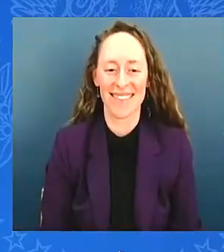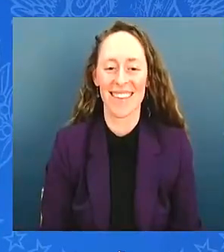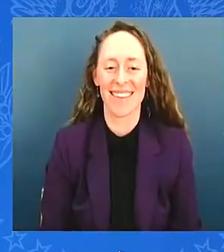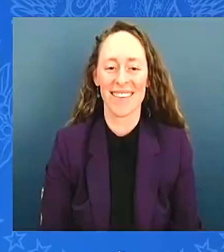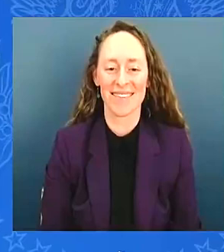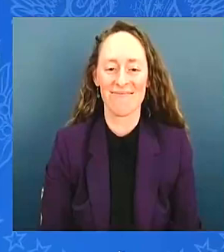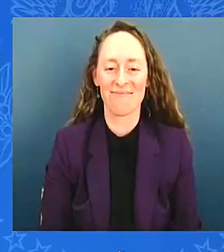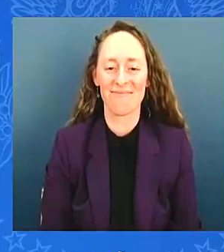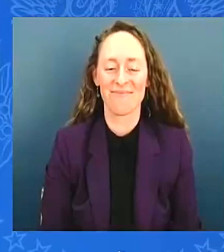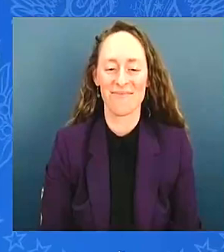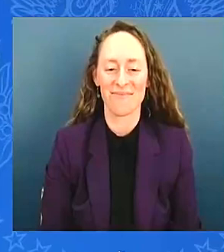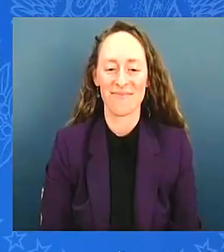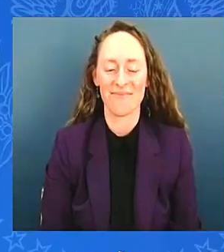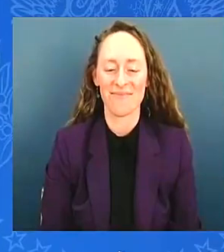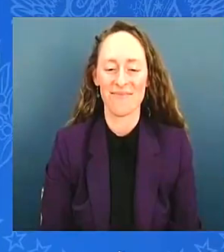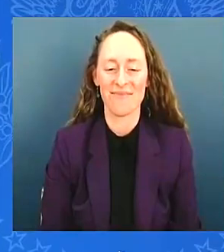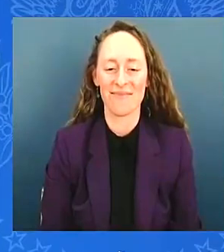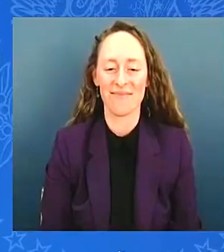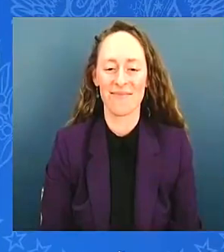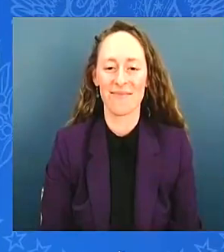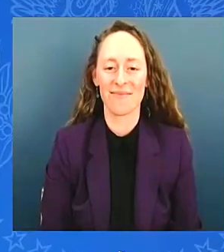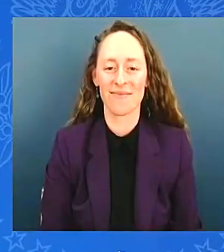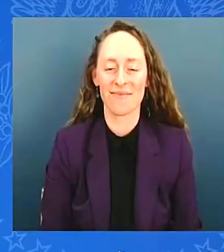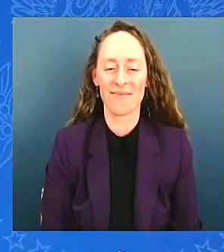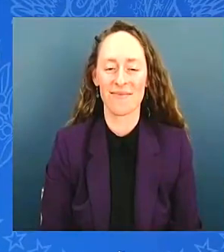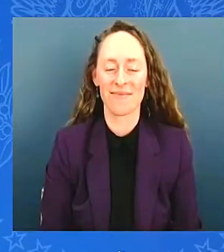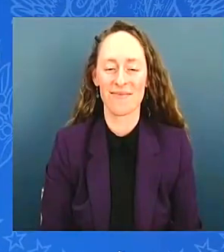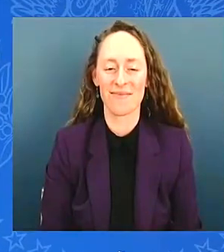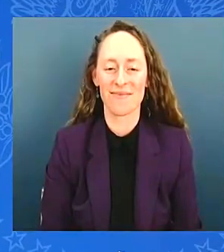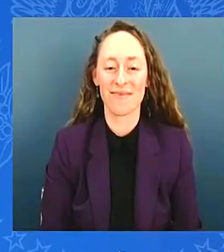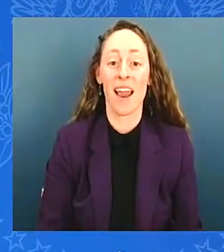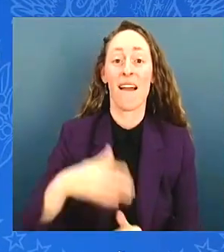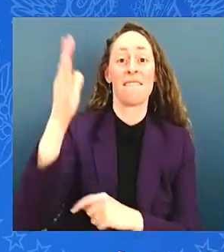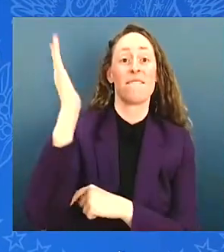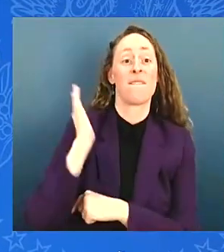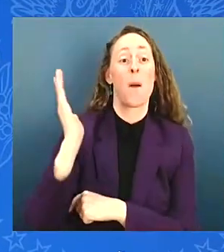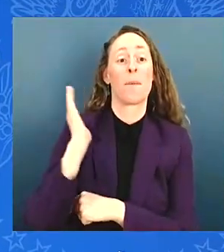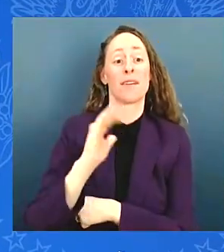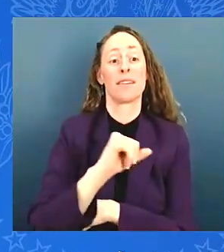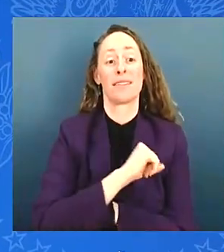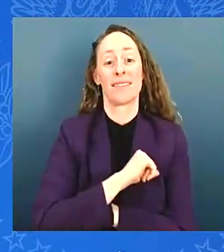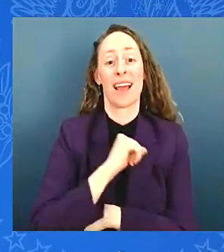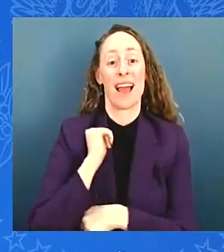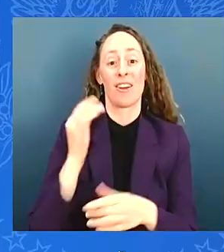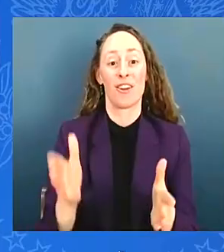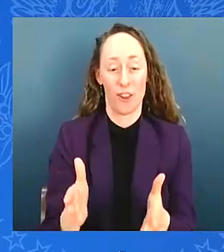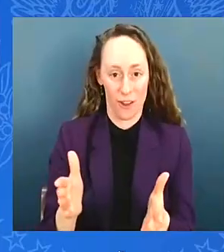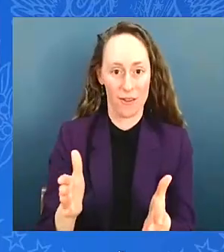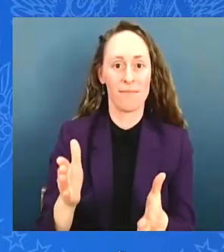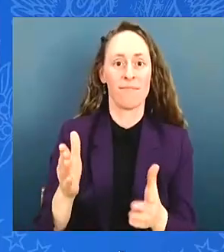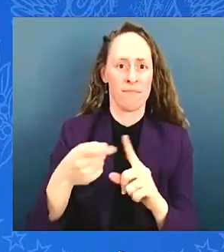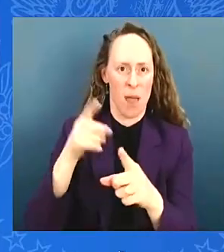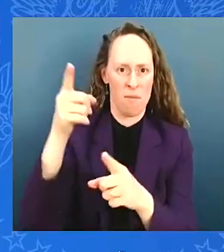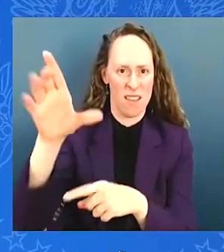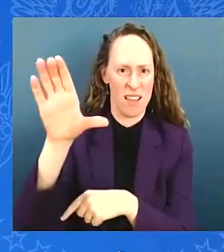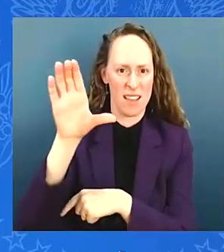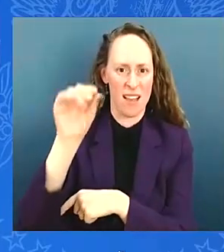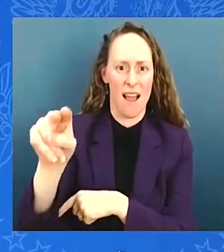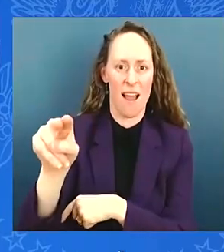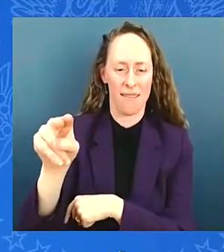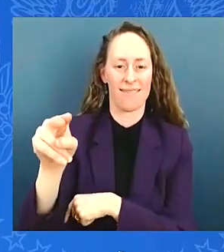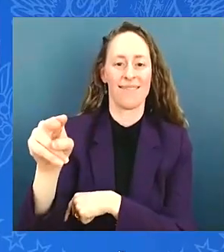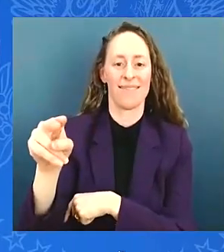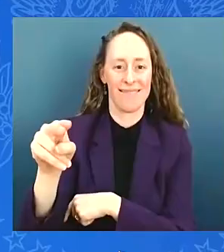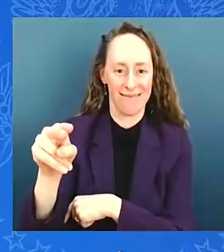And a former senator from the state of Connecticut, you'd think he'd gone to UConn, and a great friend, Chris Dodd. Chris